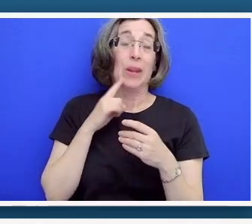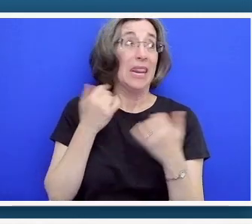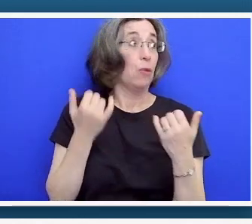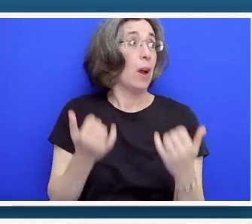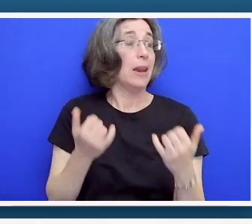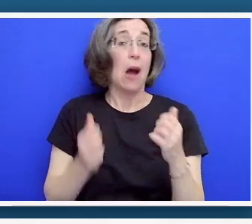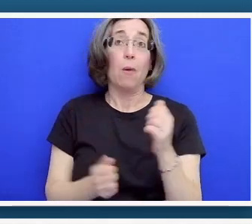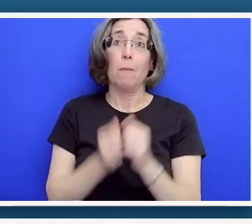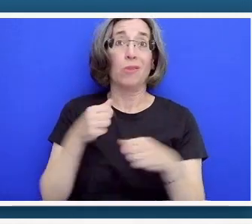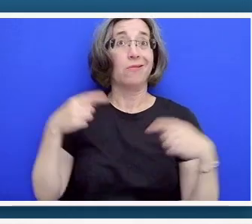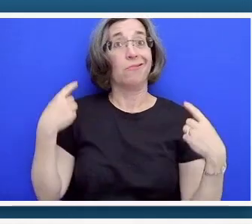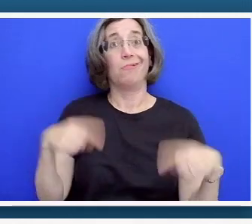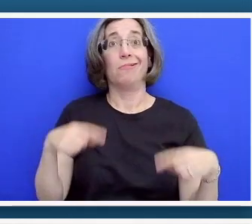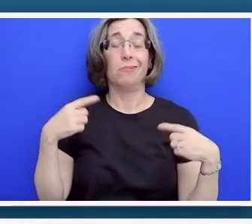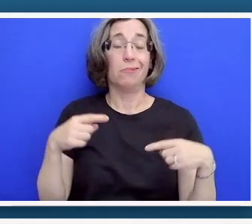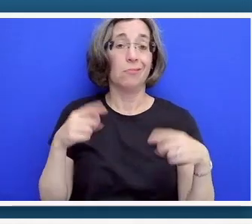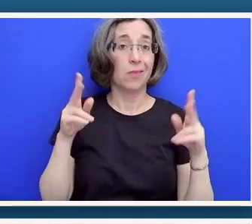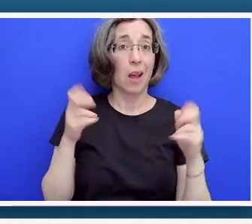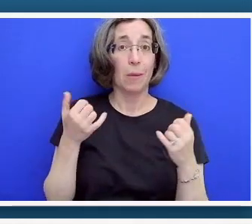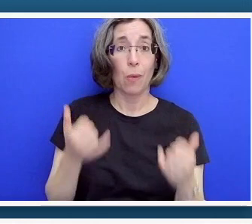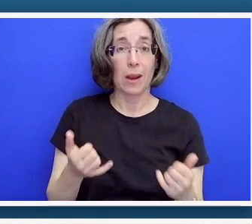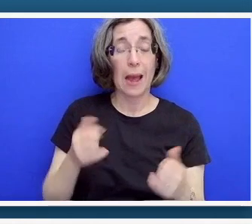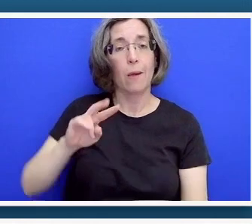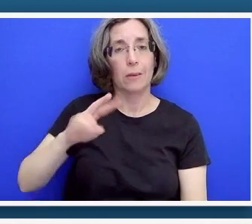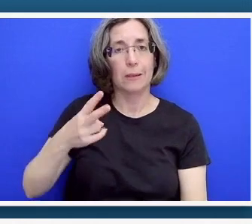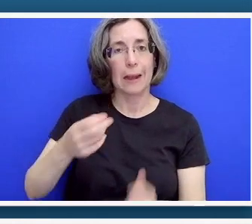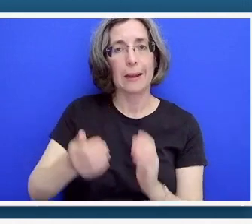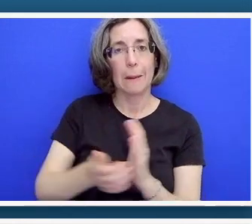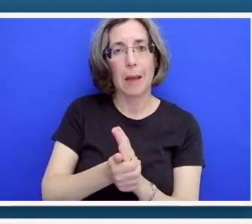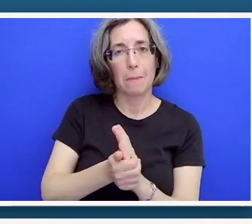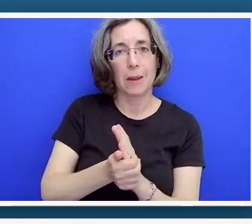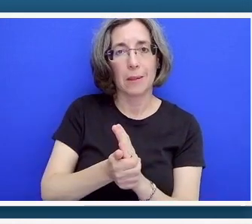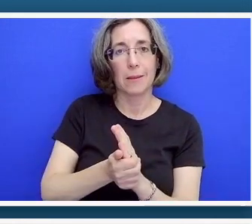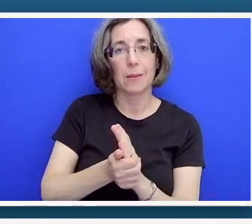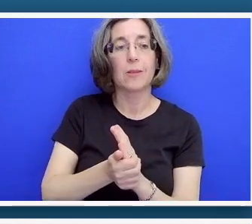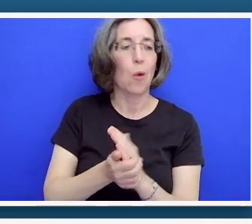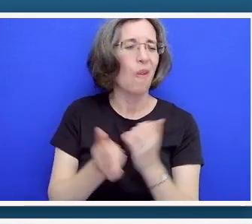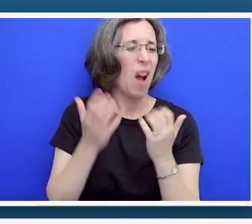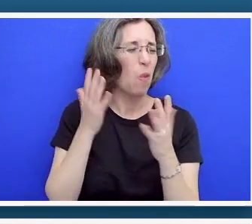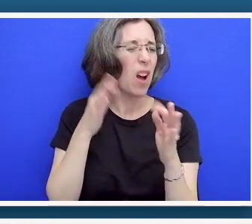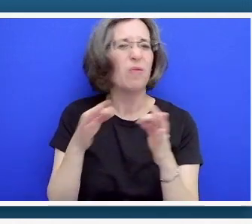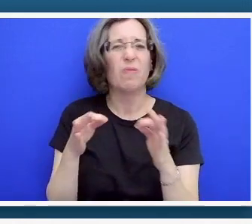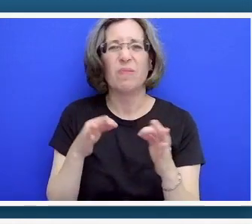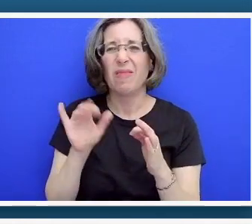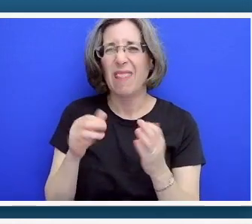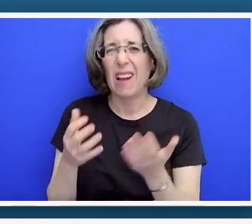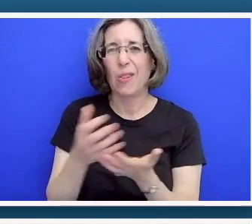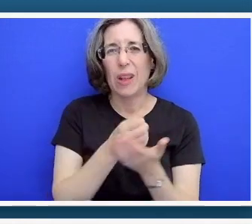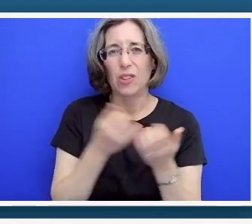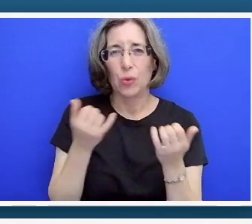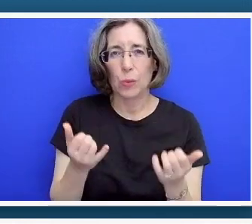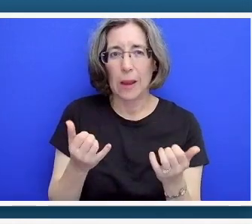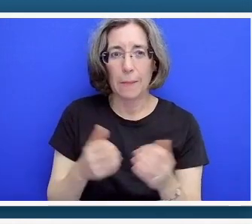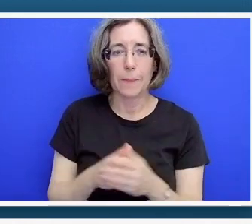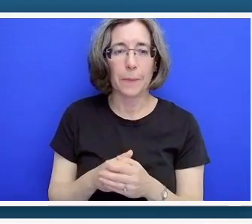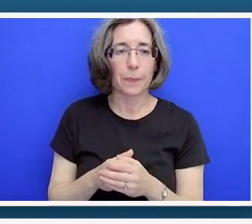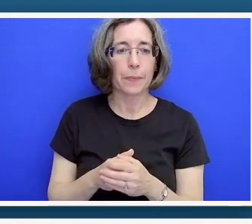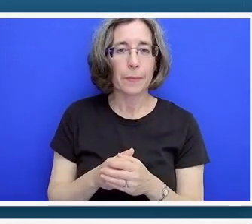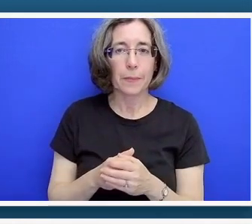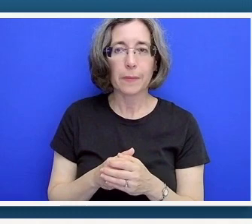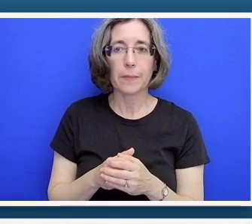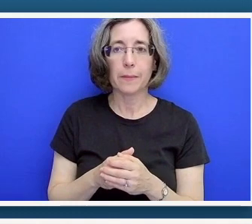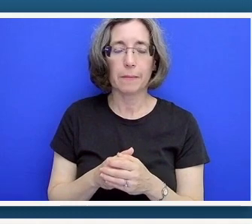Second Amendment. So that is the collection that I'm going to talk with you a little bit about today, and how I've used